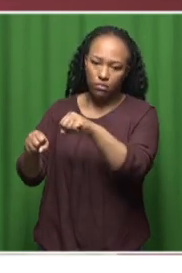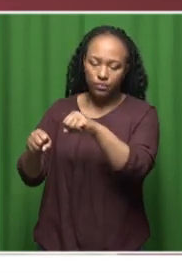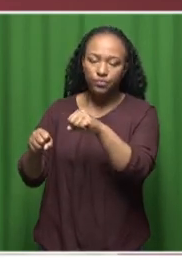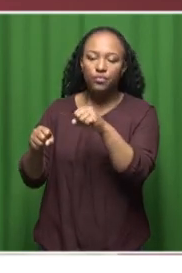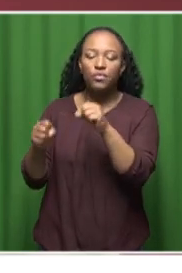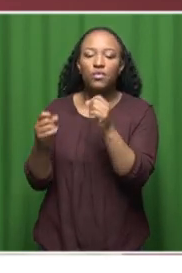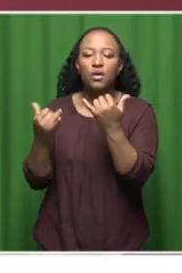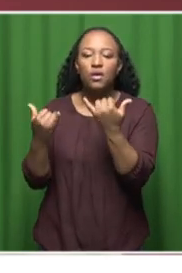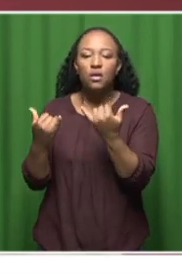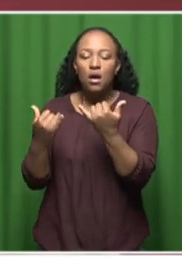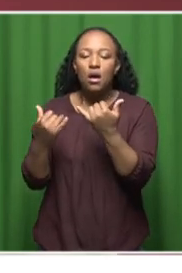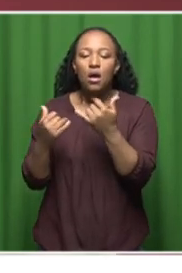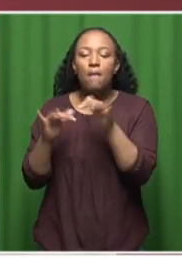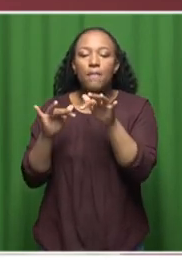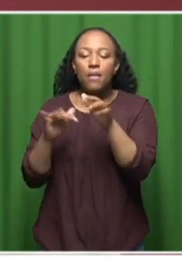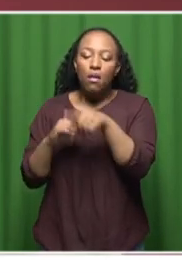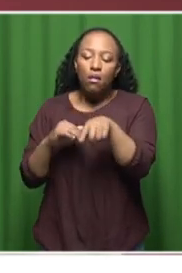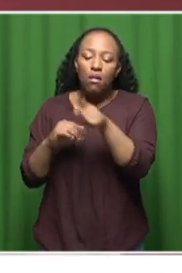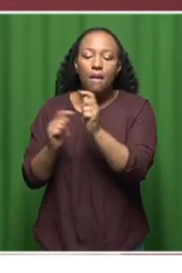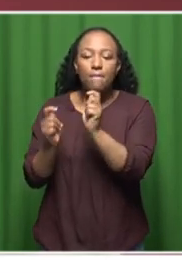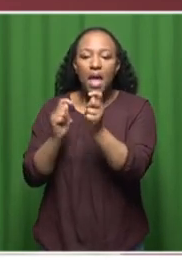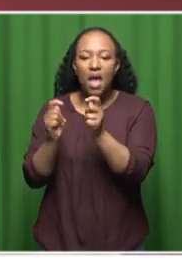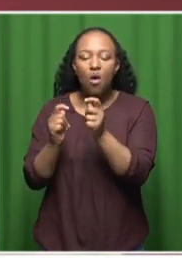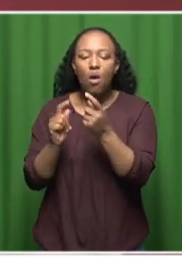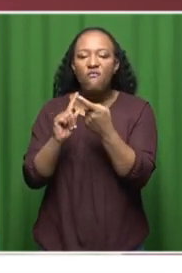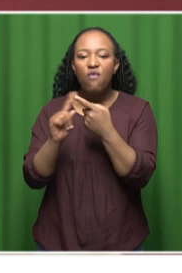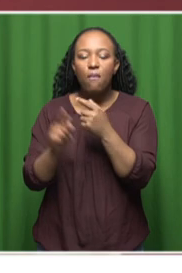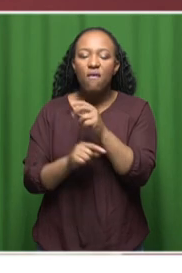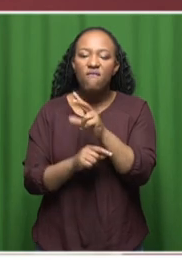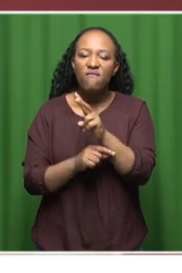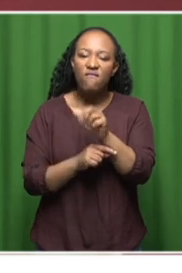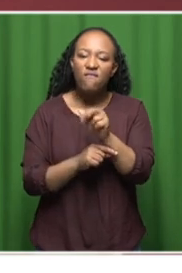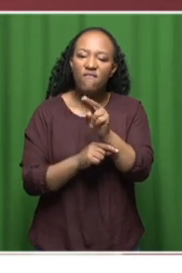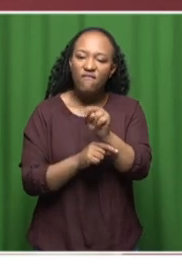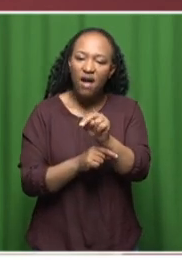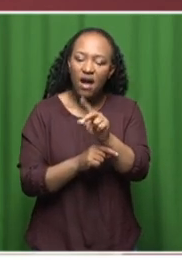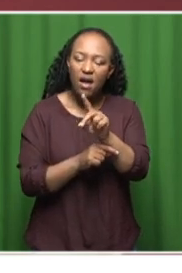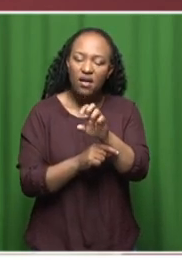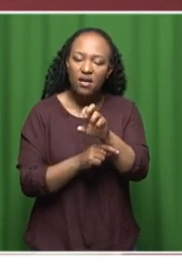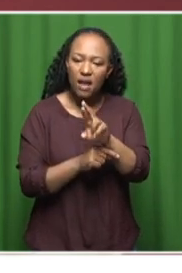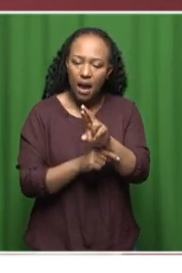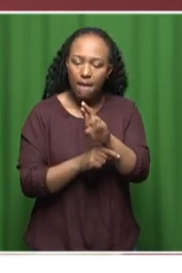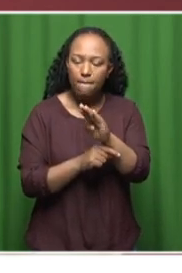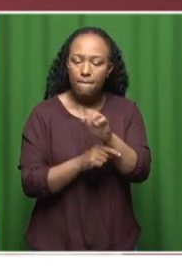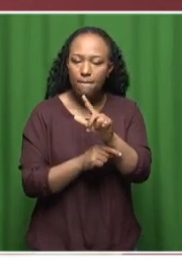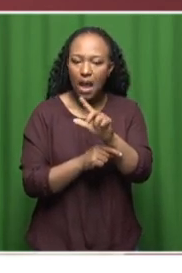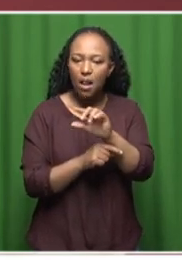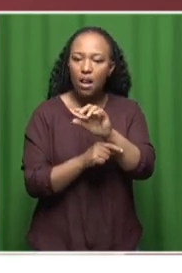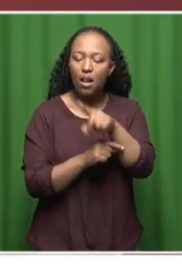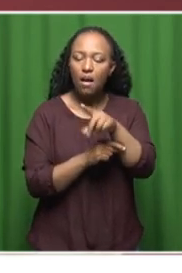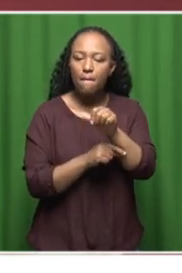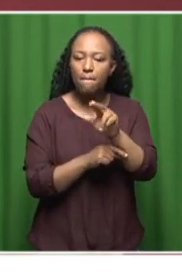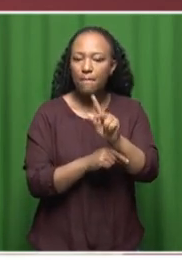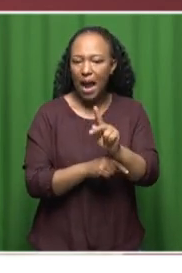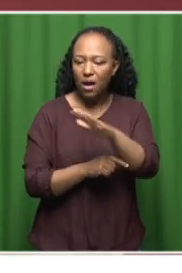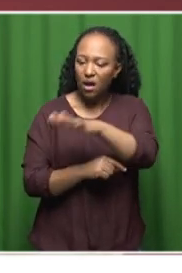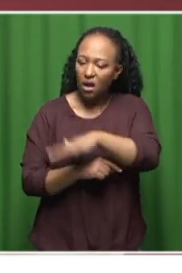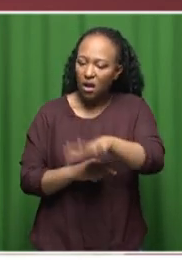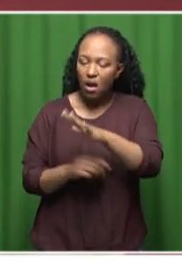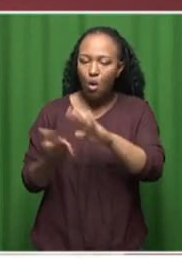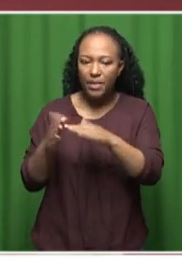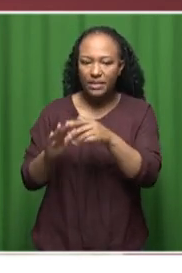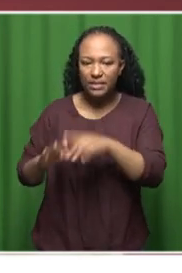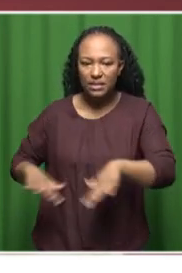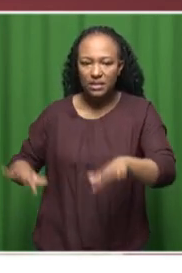der Bijl Park who are aggrieved of the poor services that they make payment. Everyone